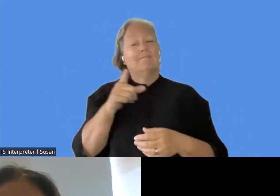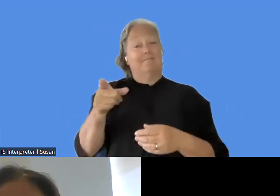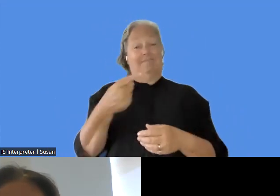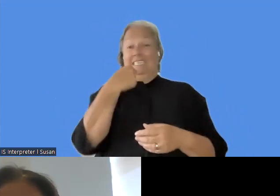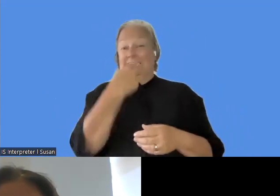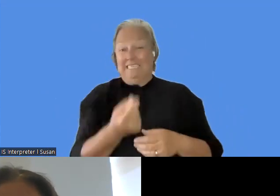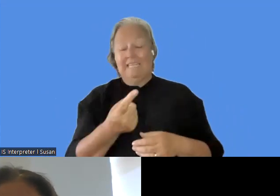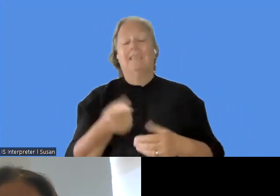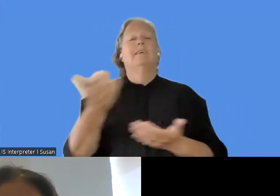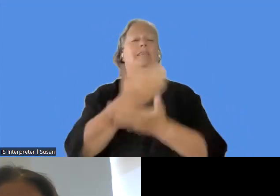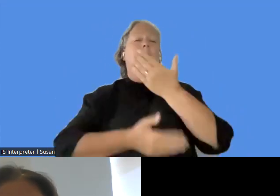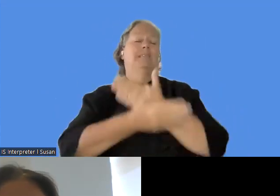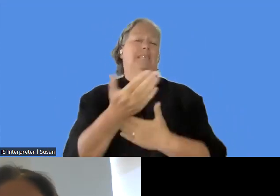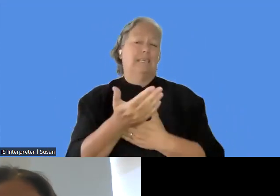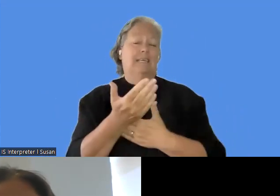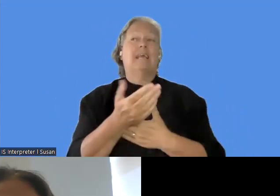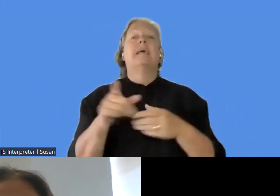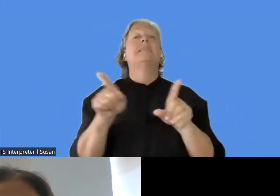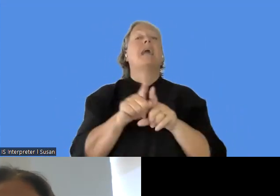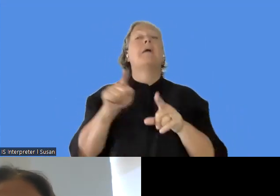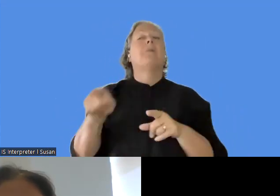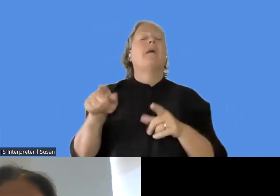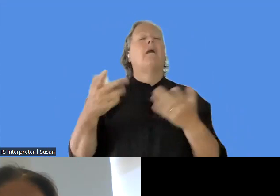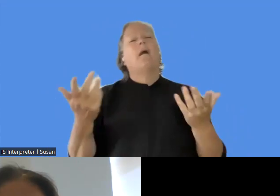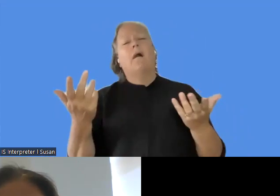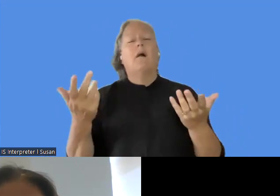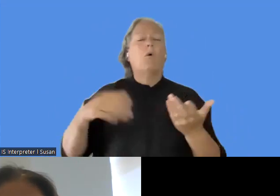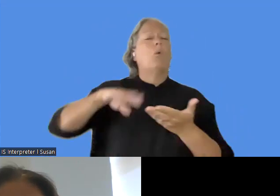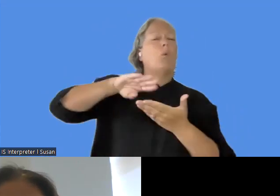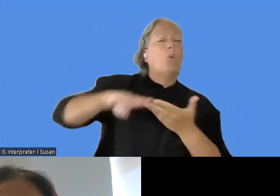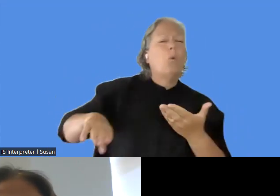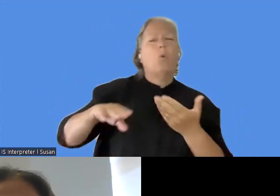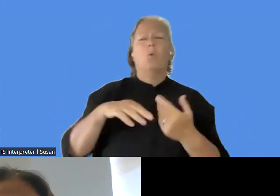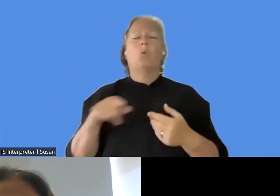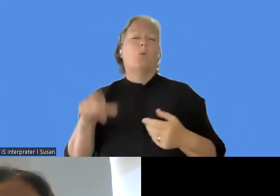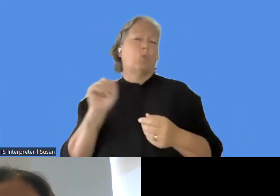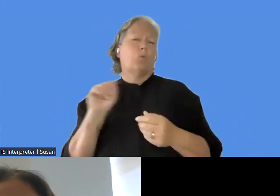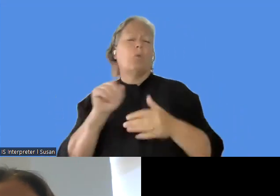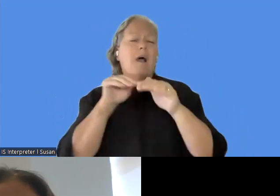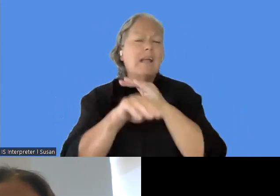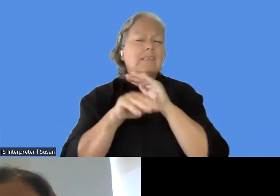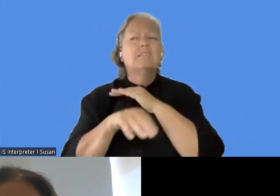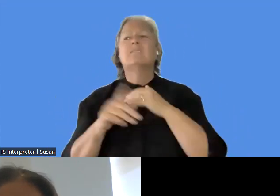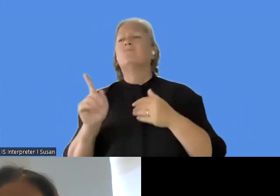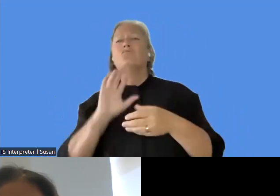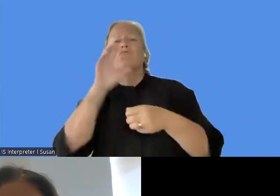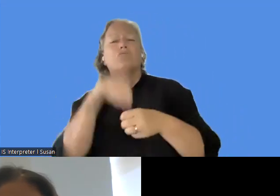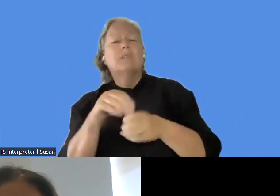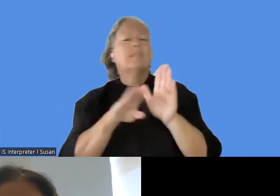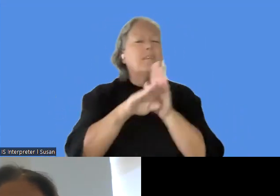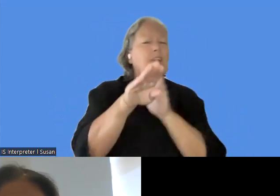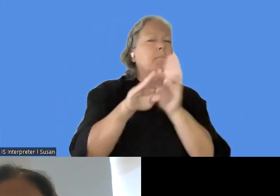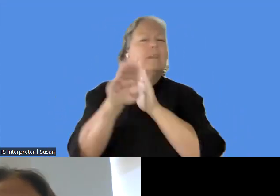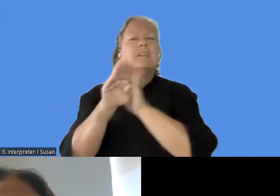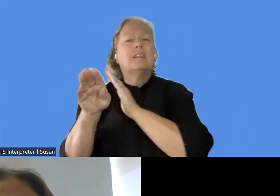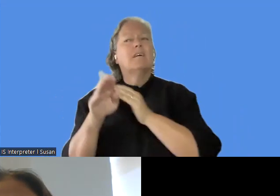disability cannot be a reason or criteria for lack of access to development programming and the realization of human